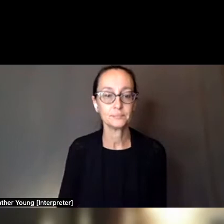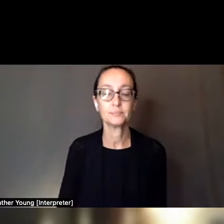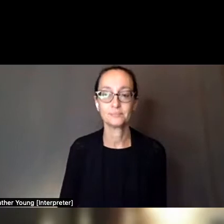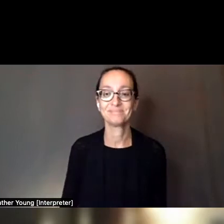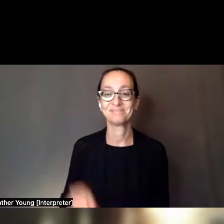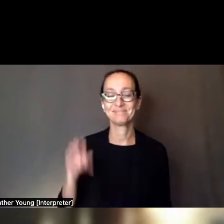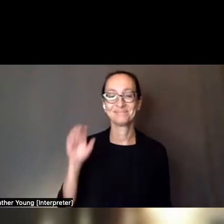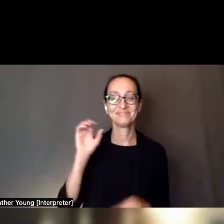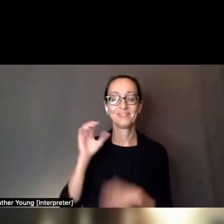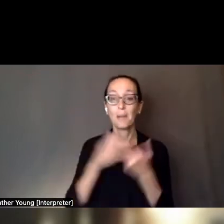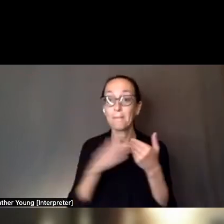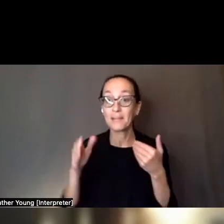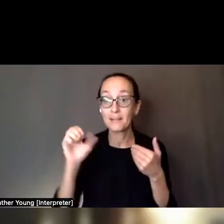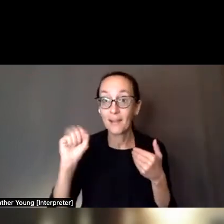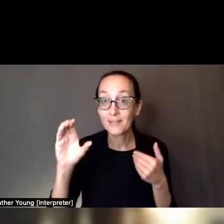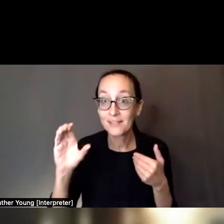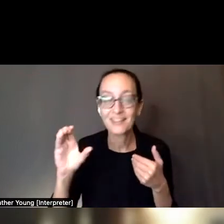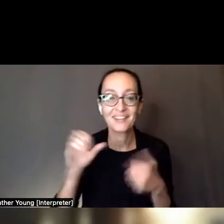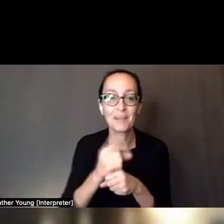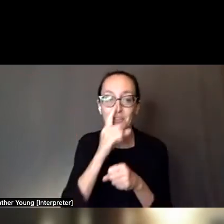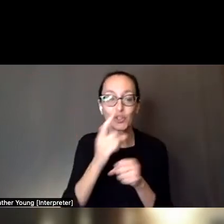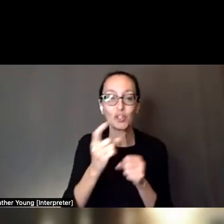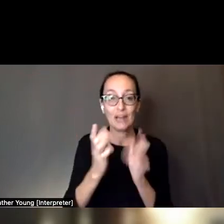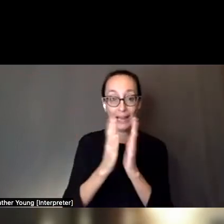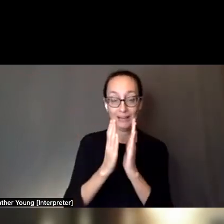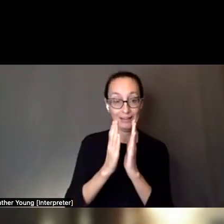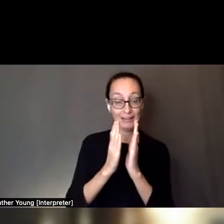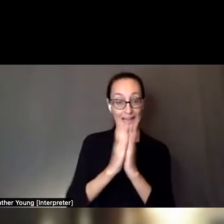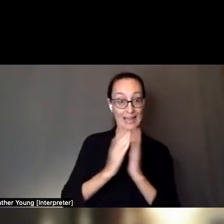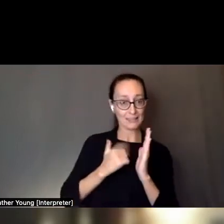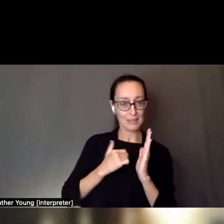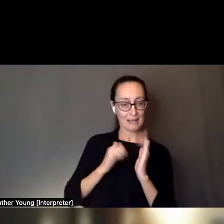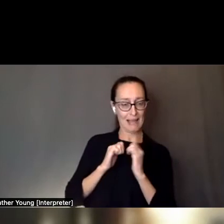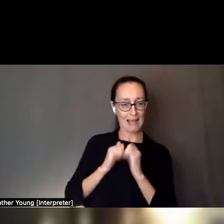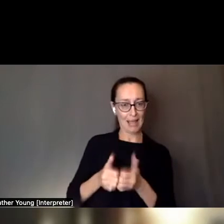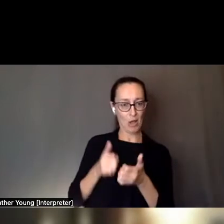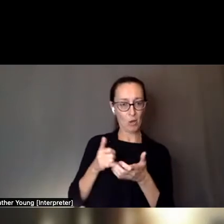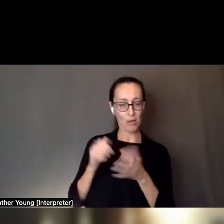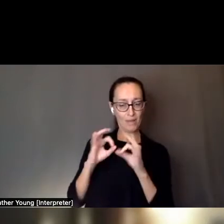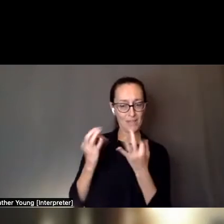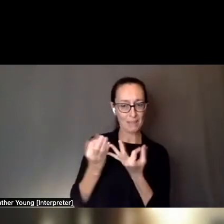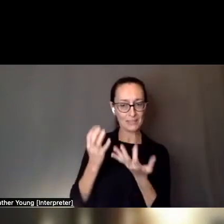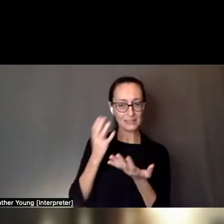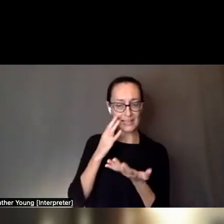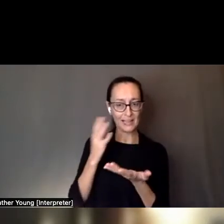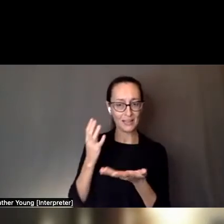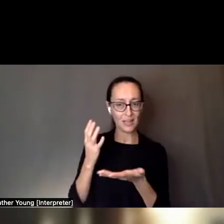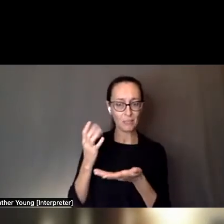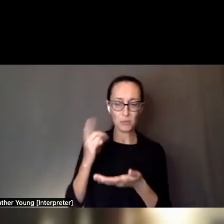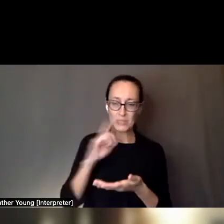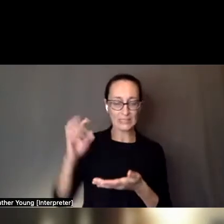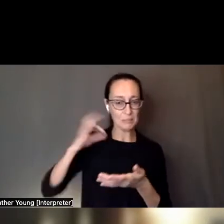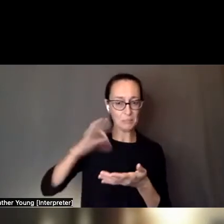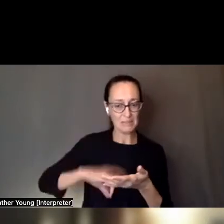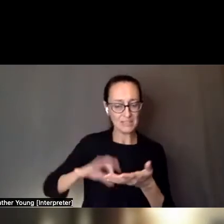sure and talk about what families can do to maximize outcomes. And most important thing that families can